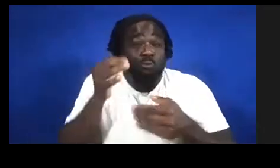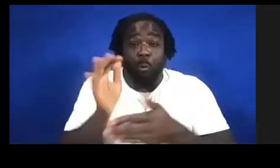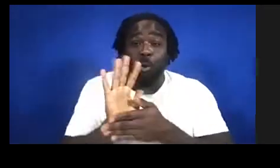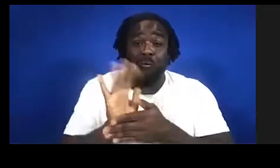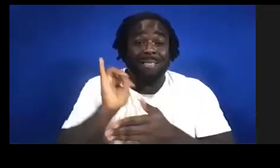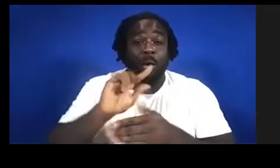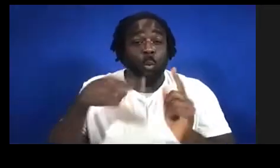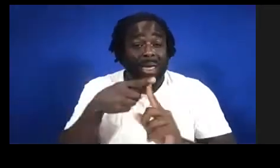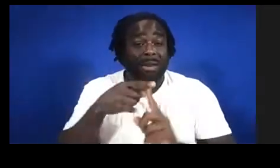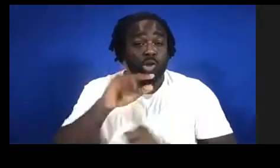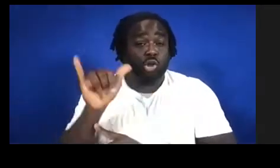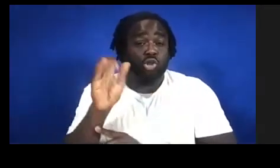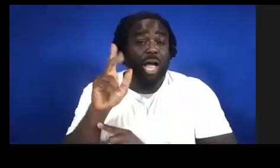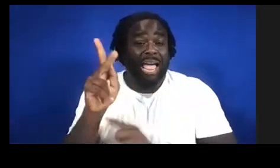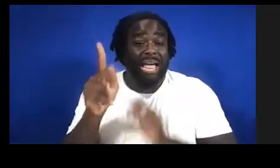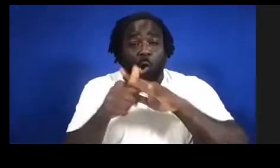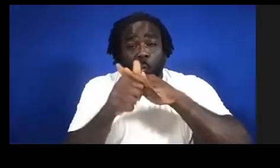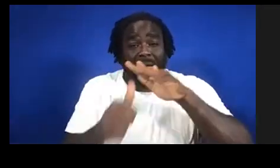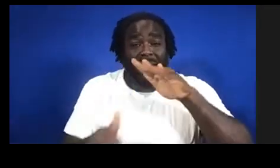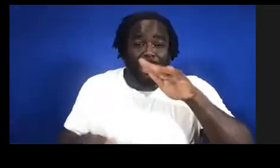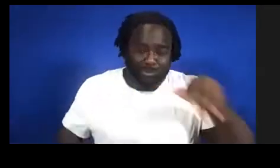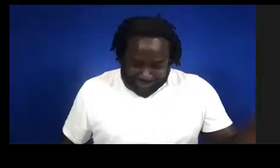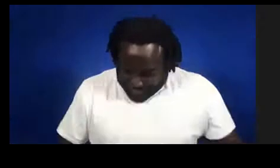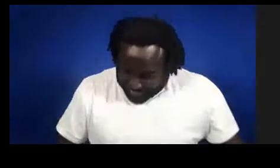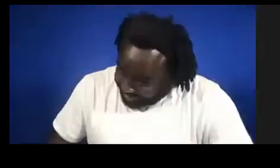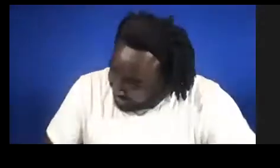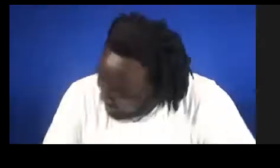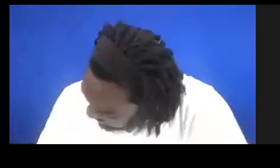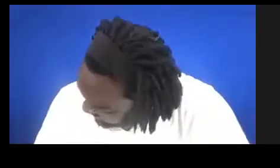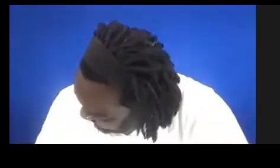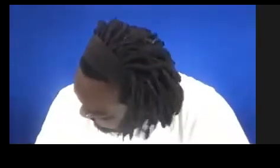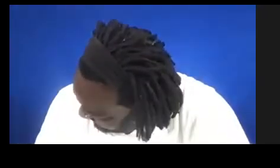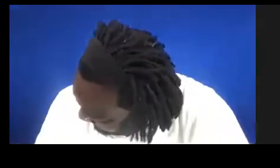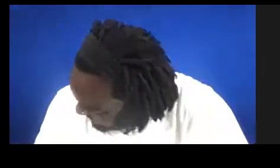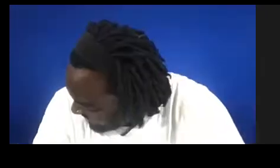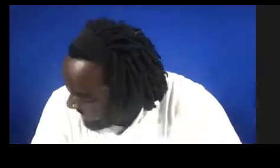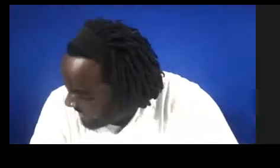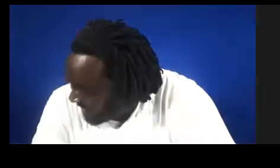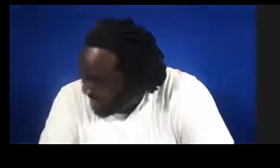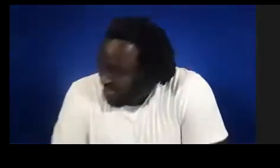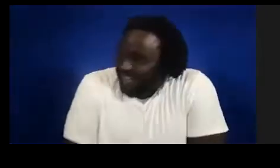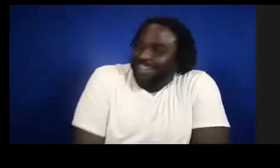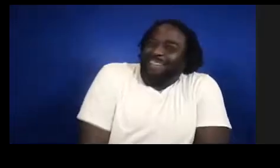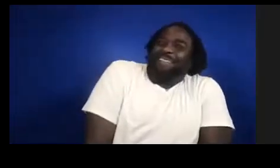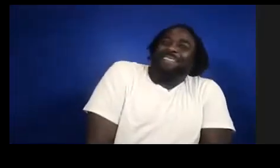By the time you get home, shoot, Jack is drowning.